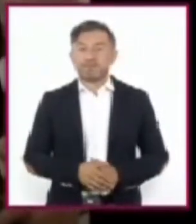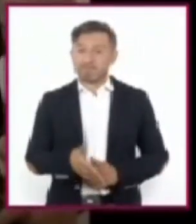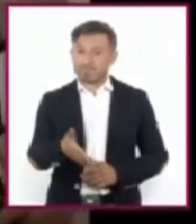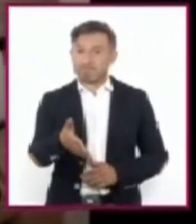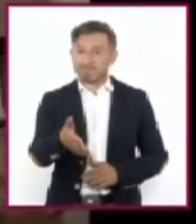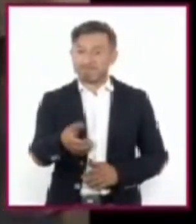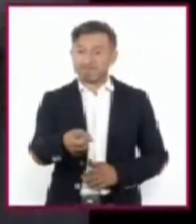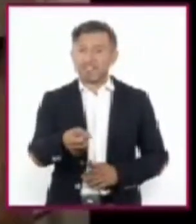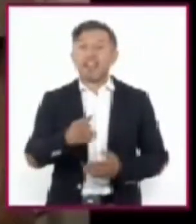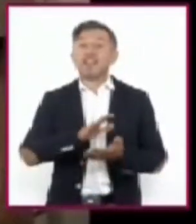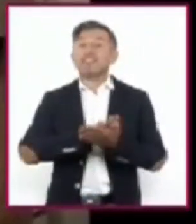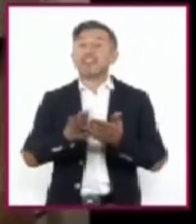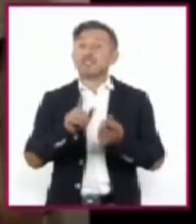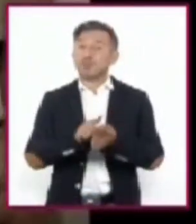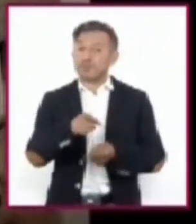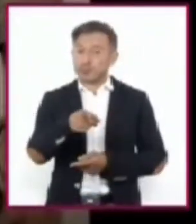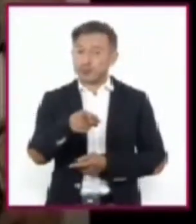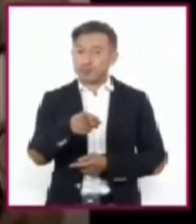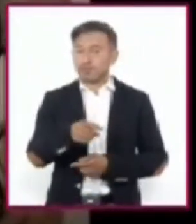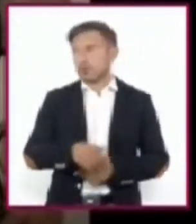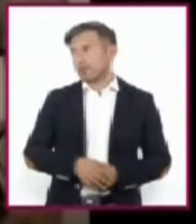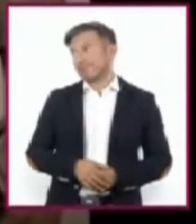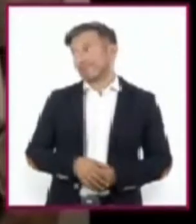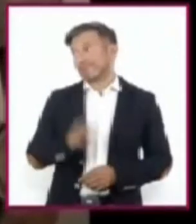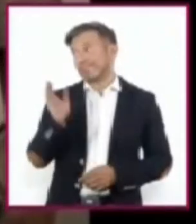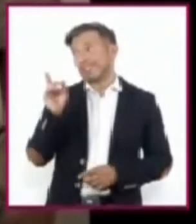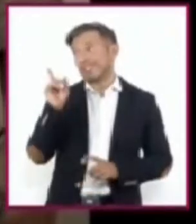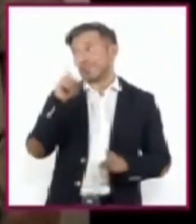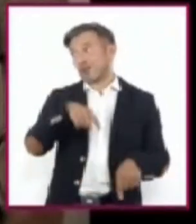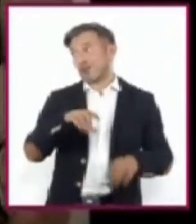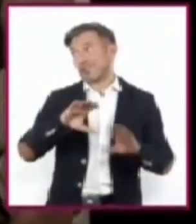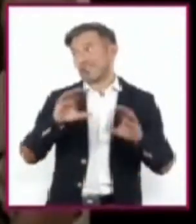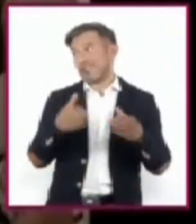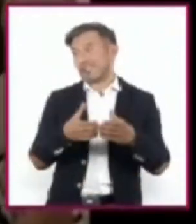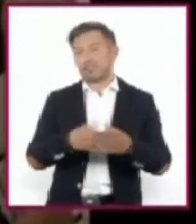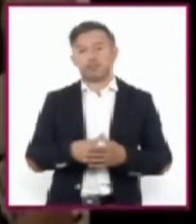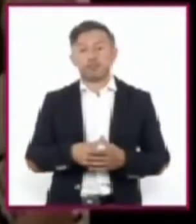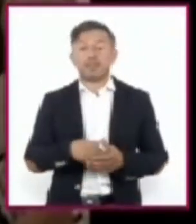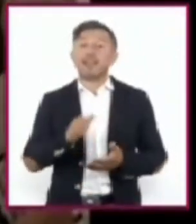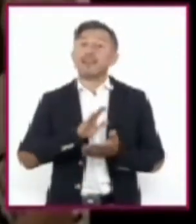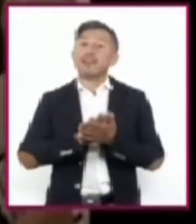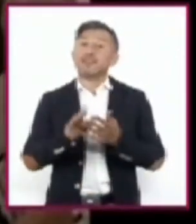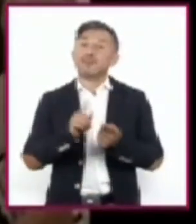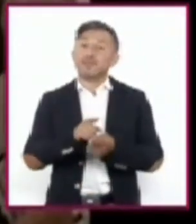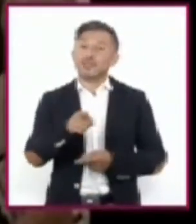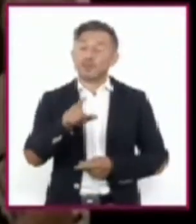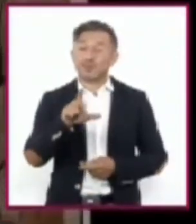Nice to meet you, Lucia. Let's go to class. Nice to meet you, Lucia.